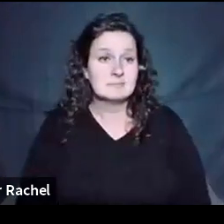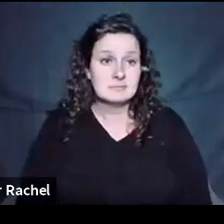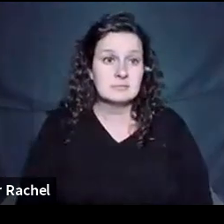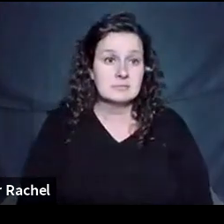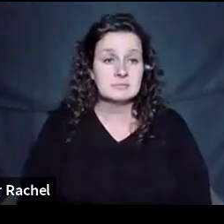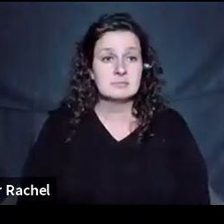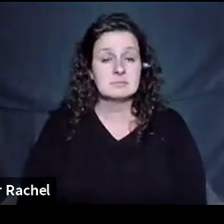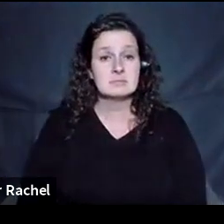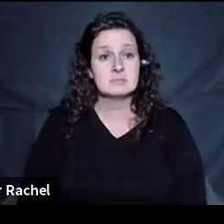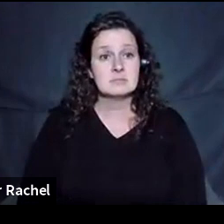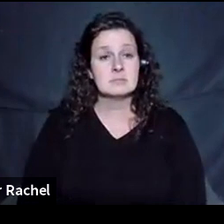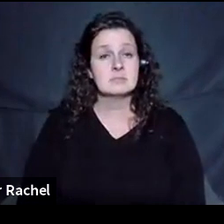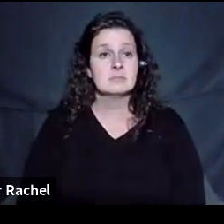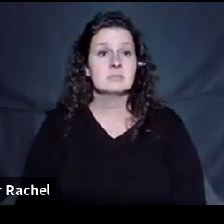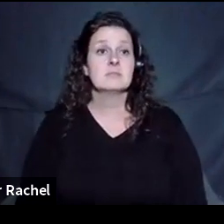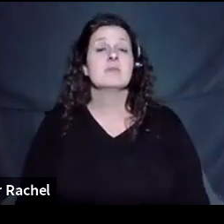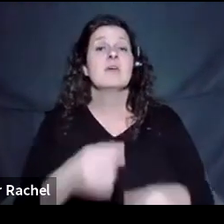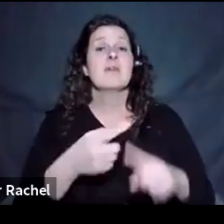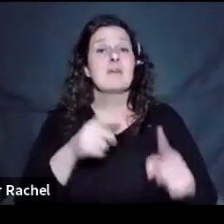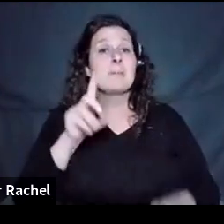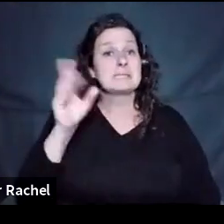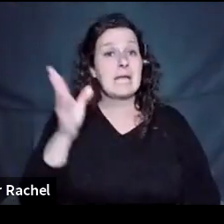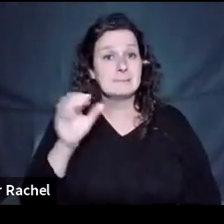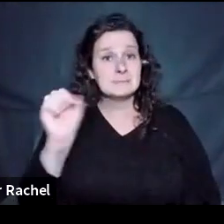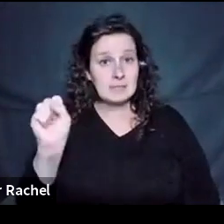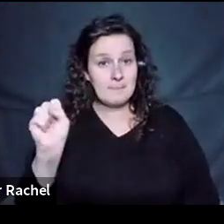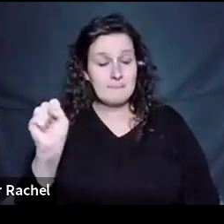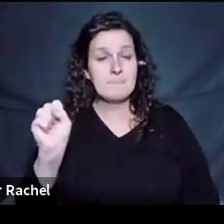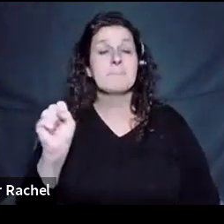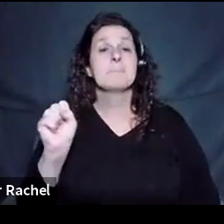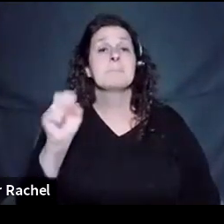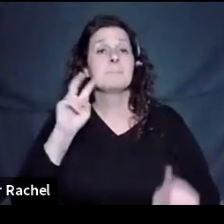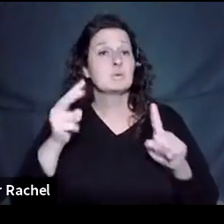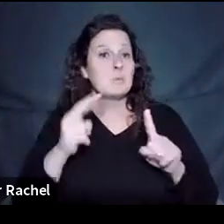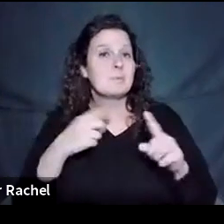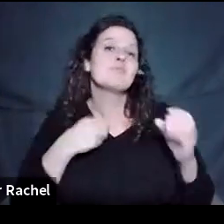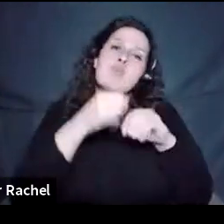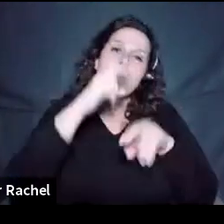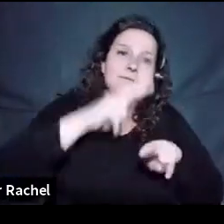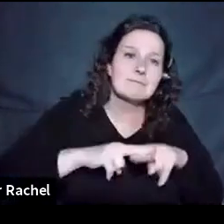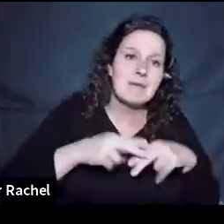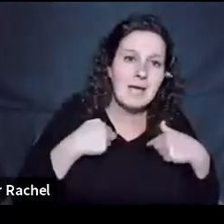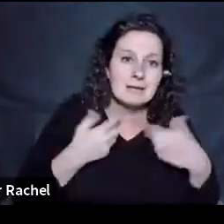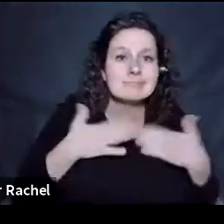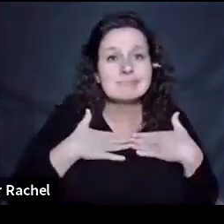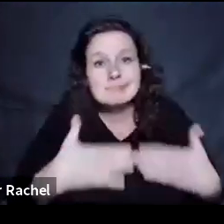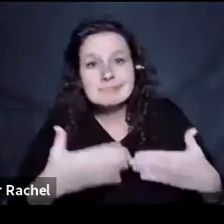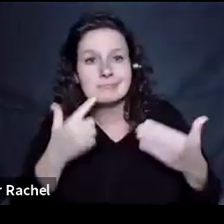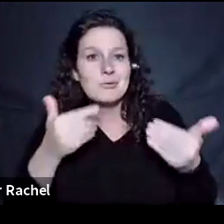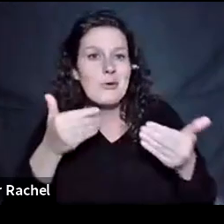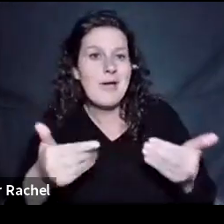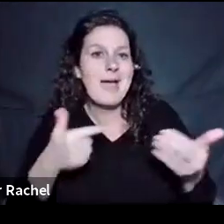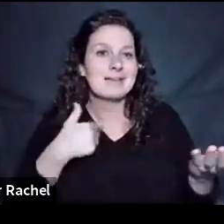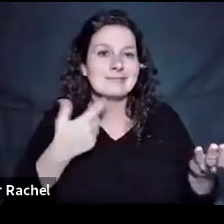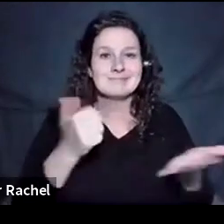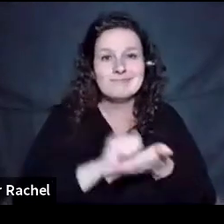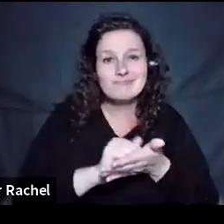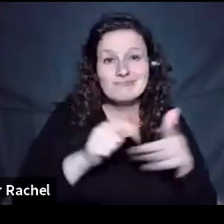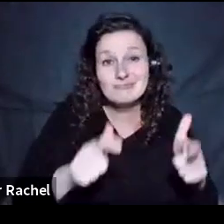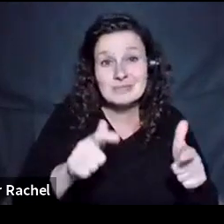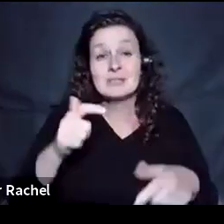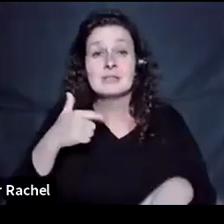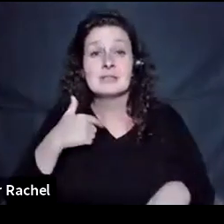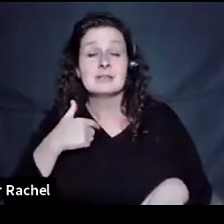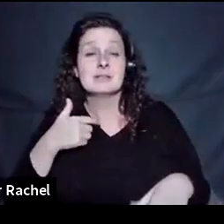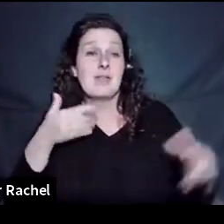Looking at it from a DS perspective kind of makes it a little more fun. You know, that I'm doing this service for